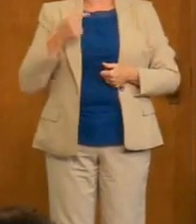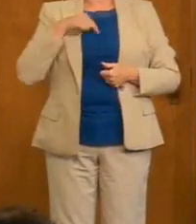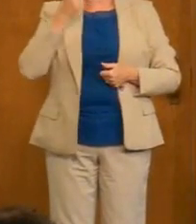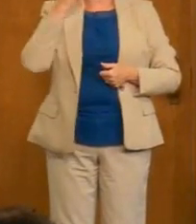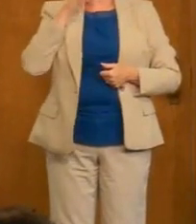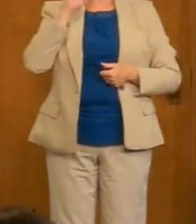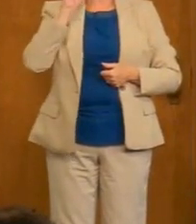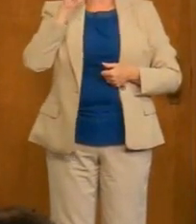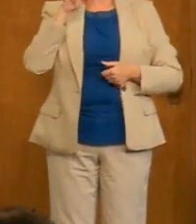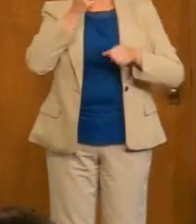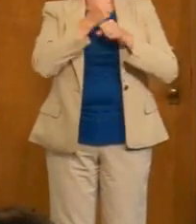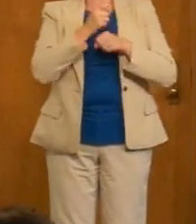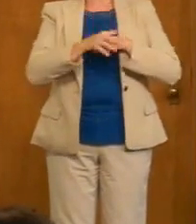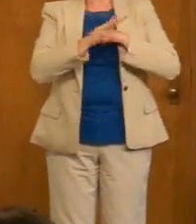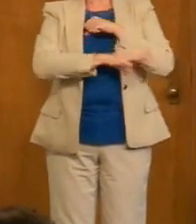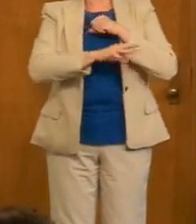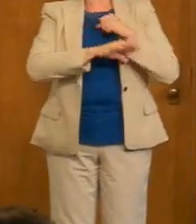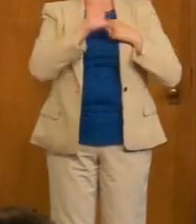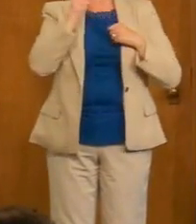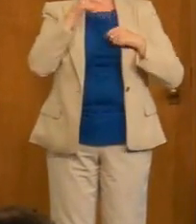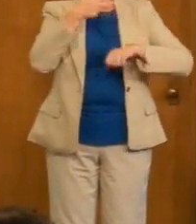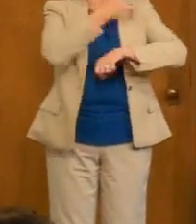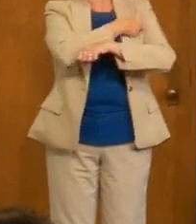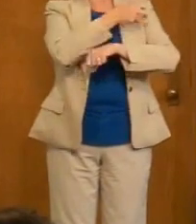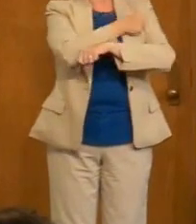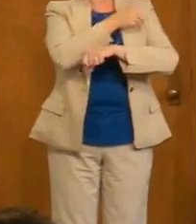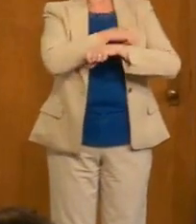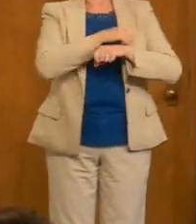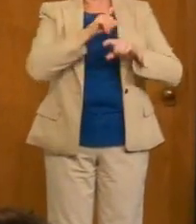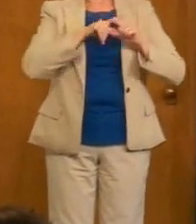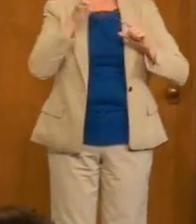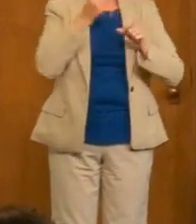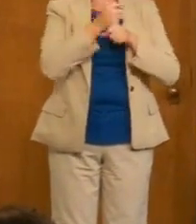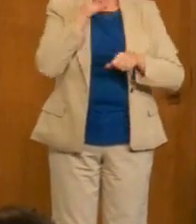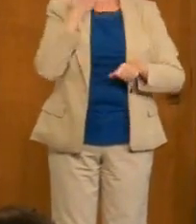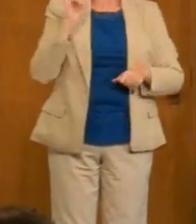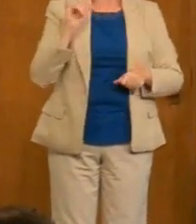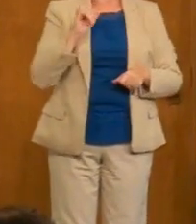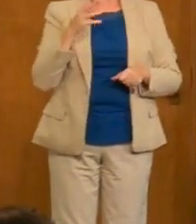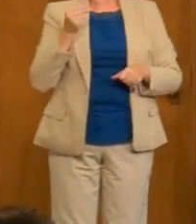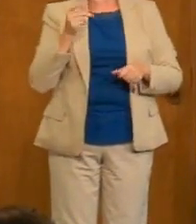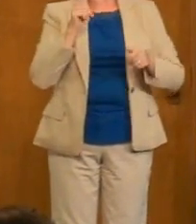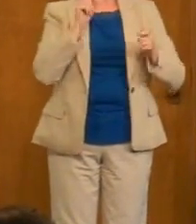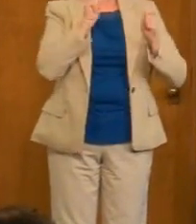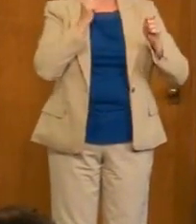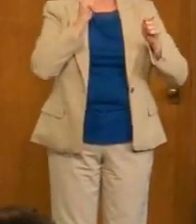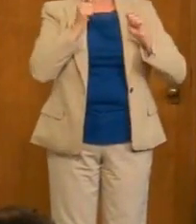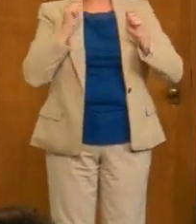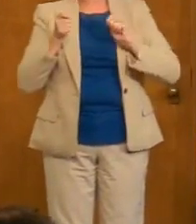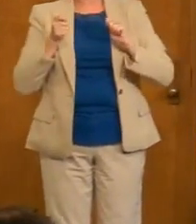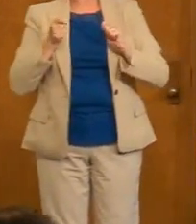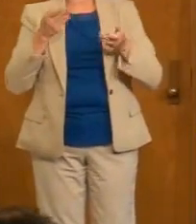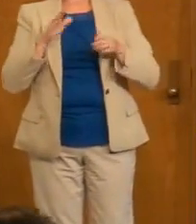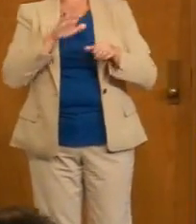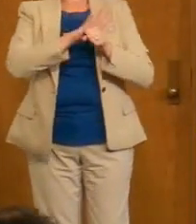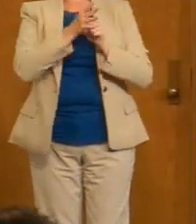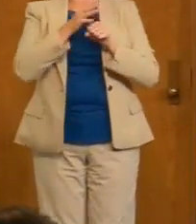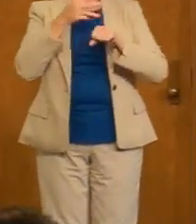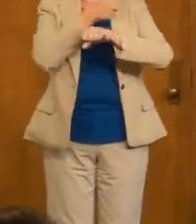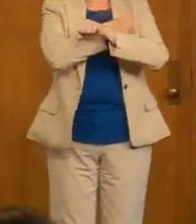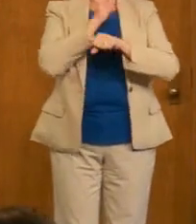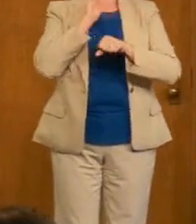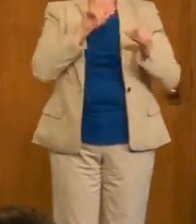the release that we did today about, as we move forward, there are no public health measures officially